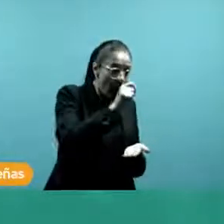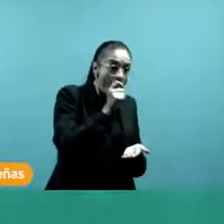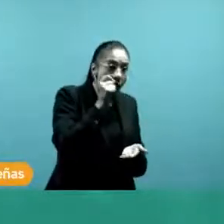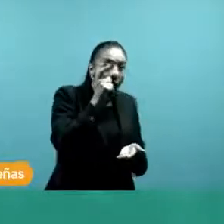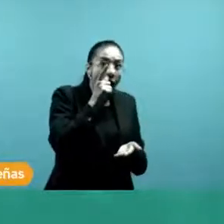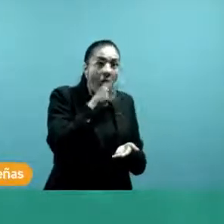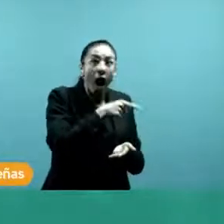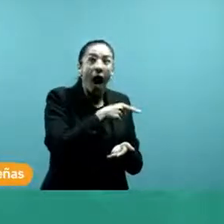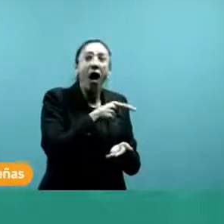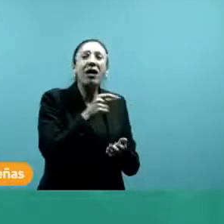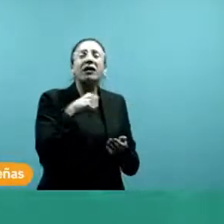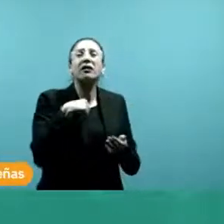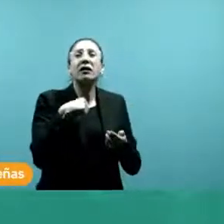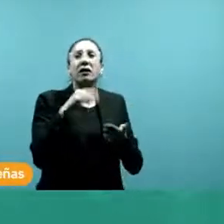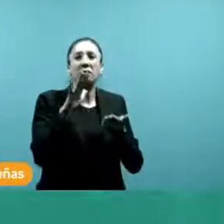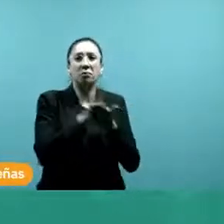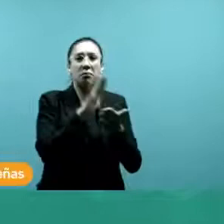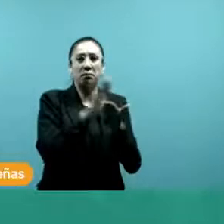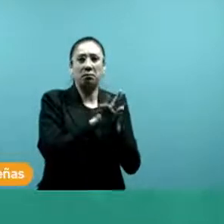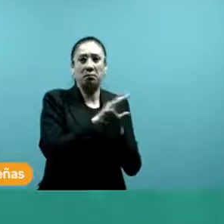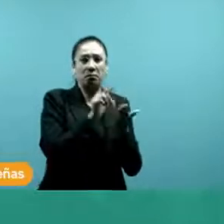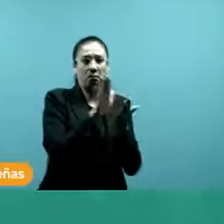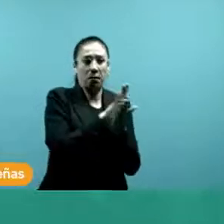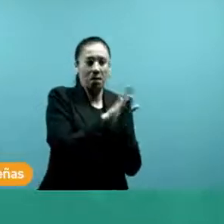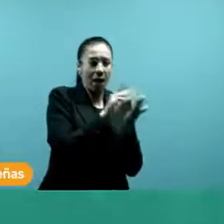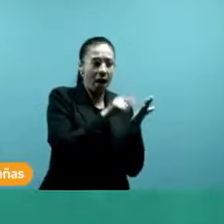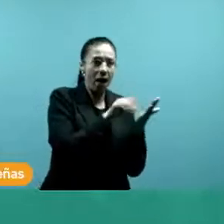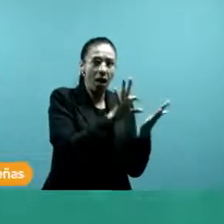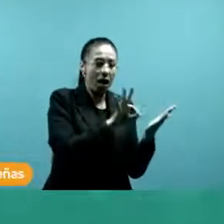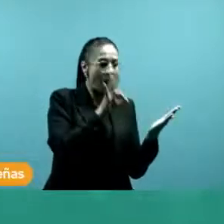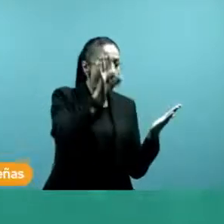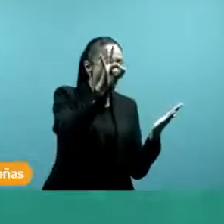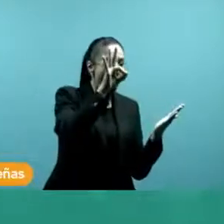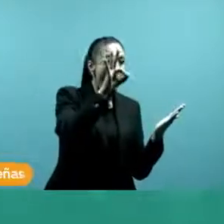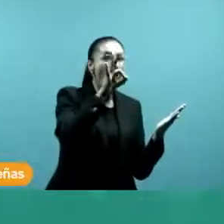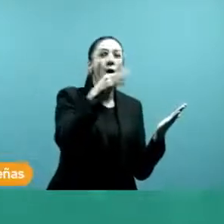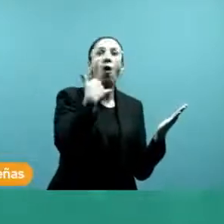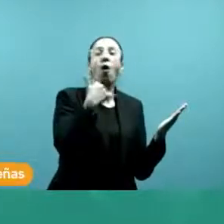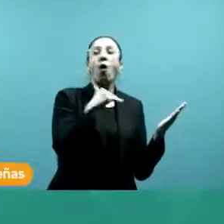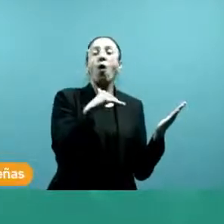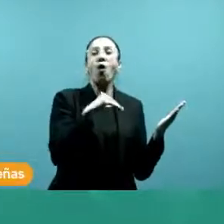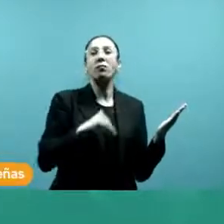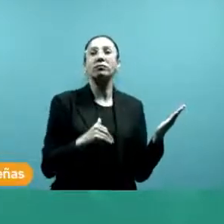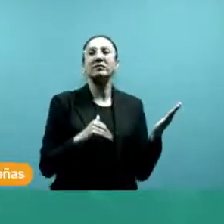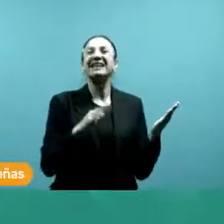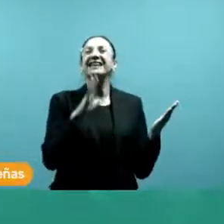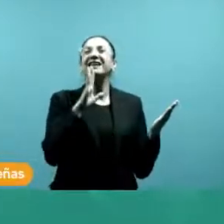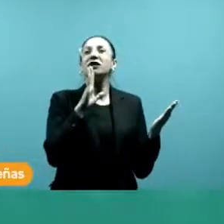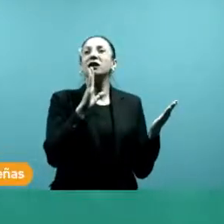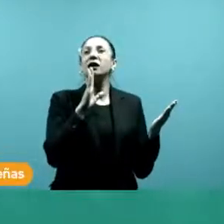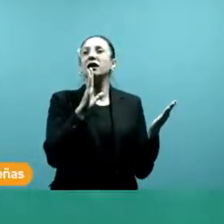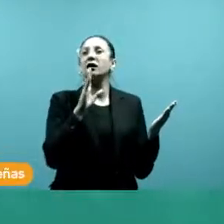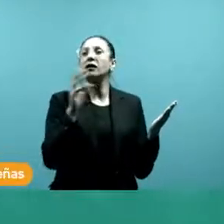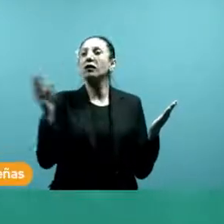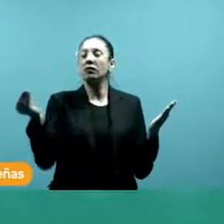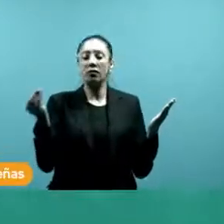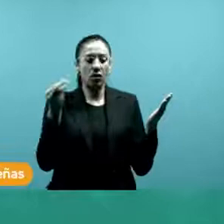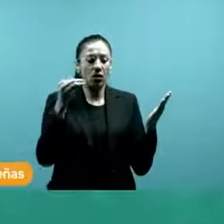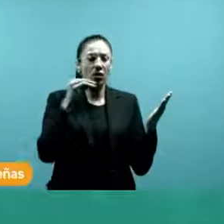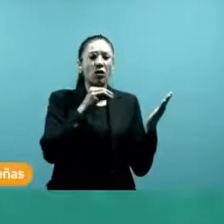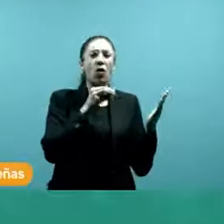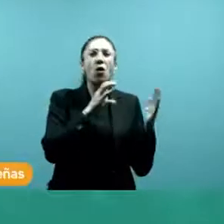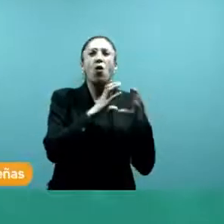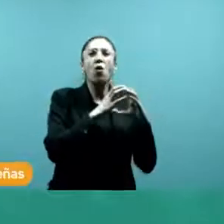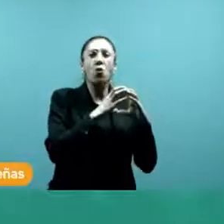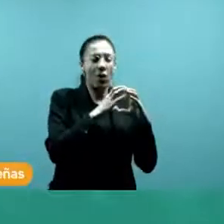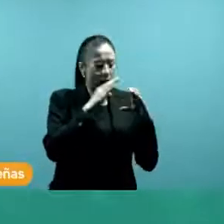pedazo de papel. It was something that a person put in a, fue algo in a hole, que alguien metió en not to allow water to get